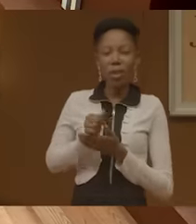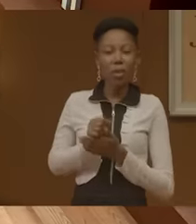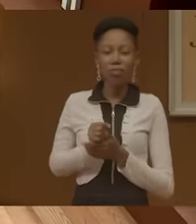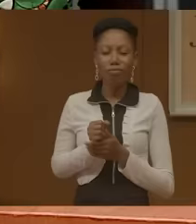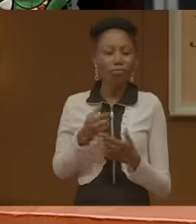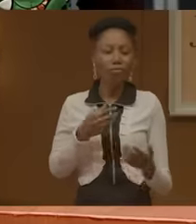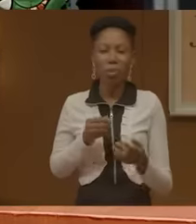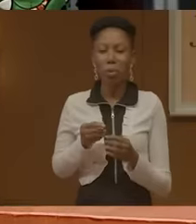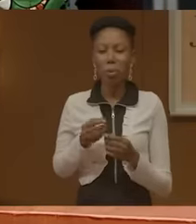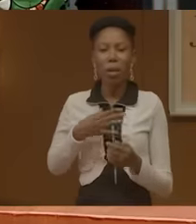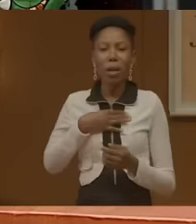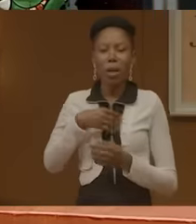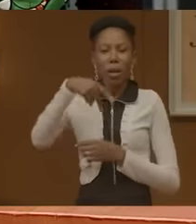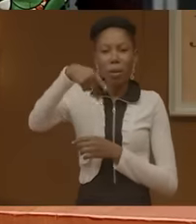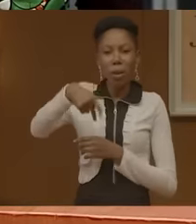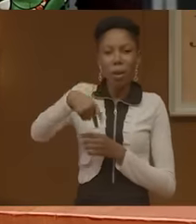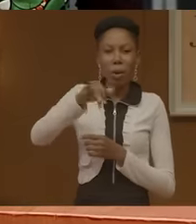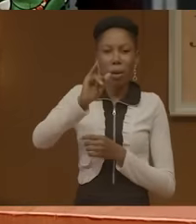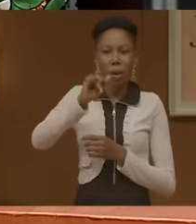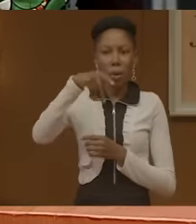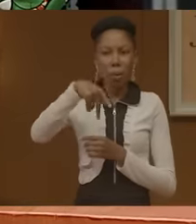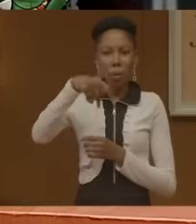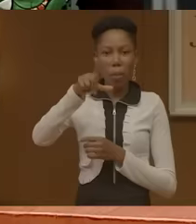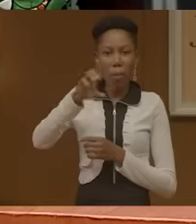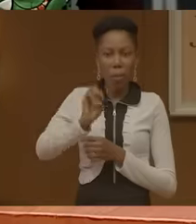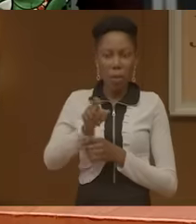And I burst it.